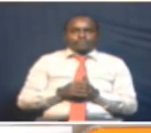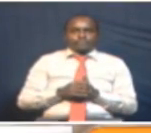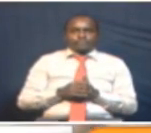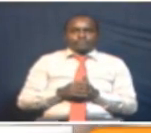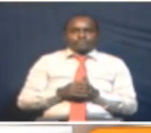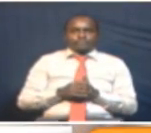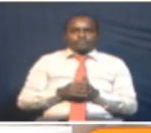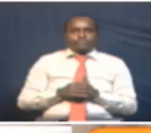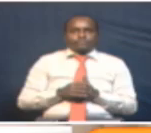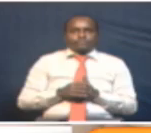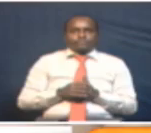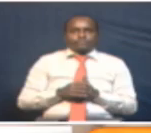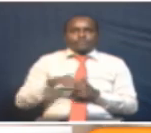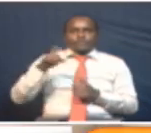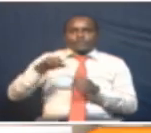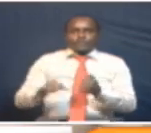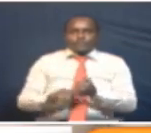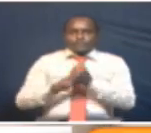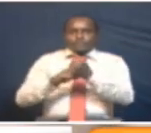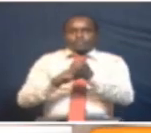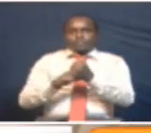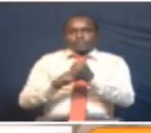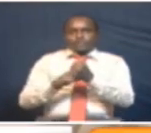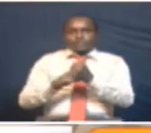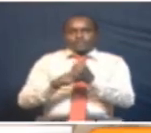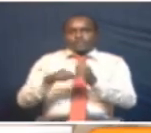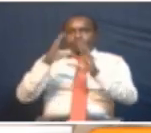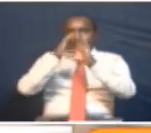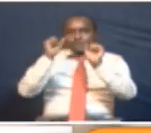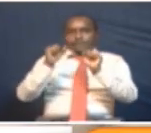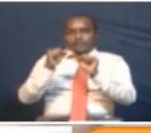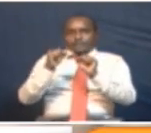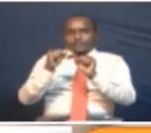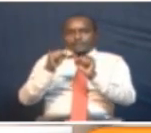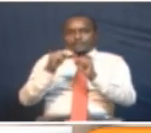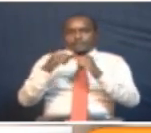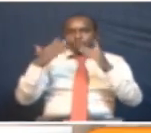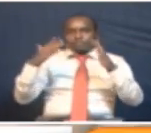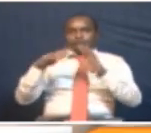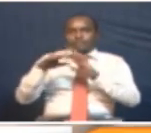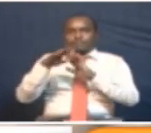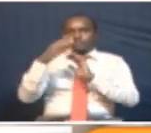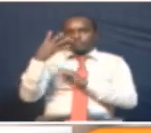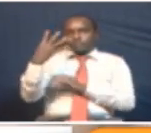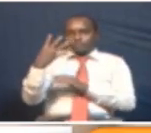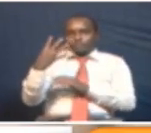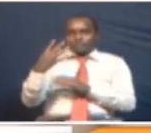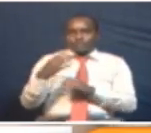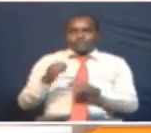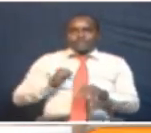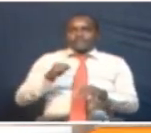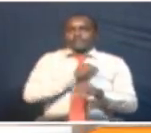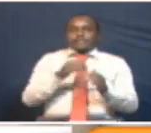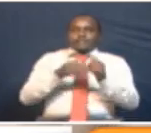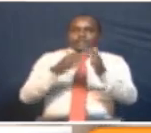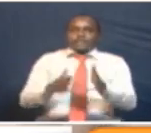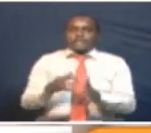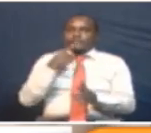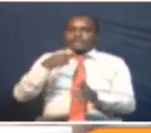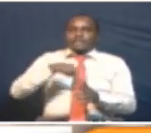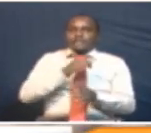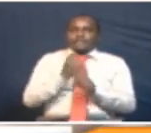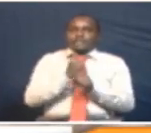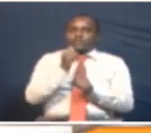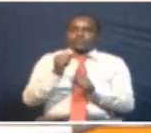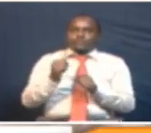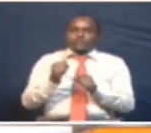Refused to support the president's big four or his fight against corruption. We had Kipchumba, Senate Majority Leader, the leader of the Rift Valley Caucus, telling us he does not